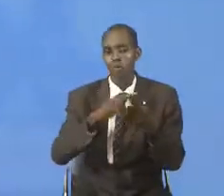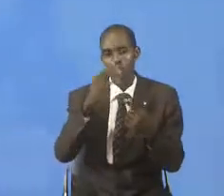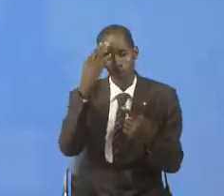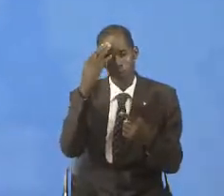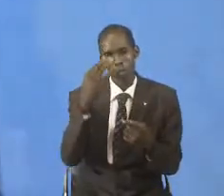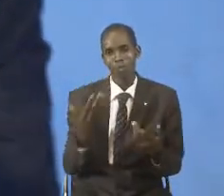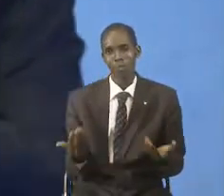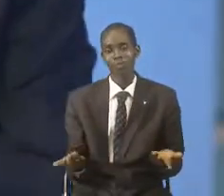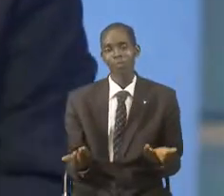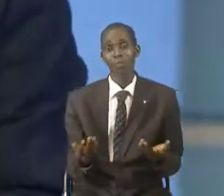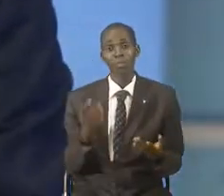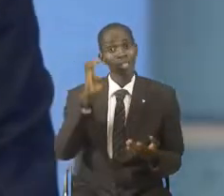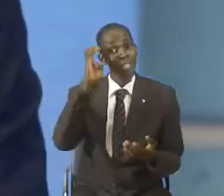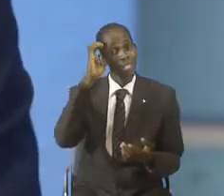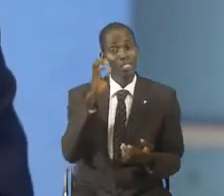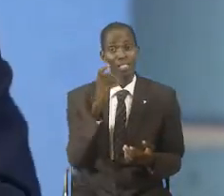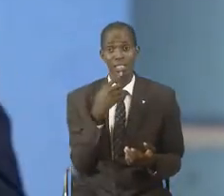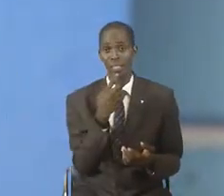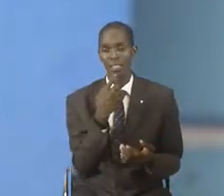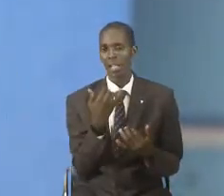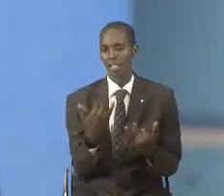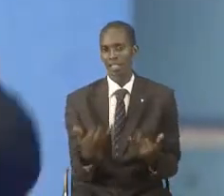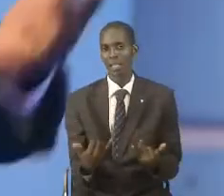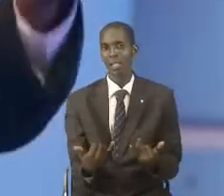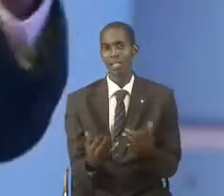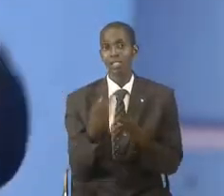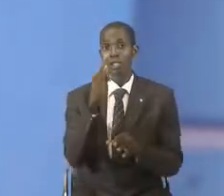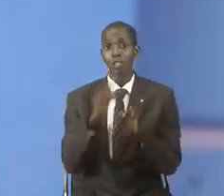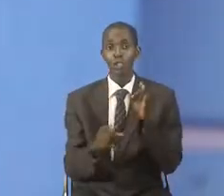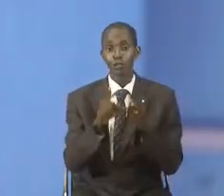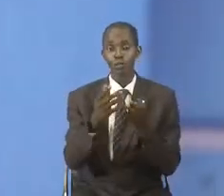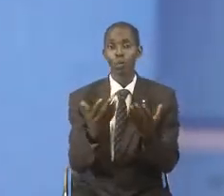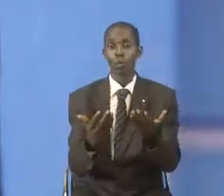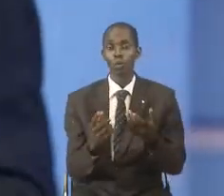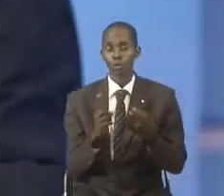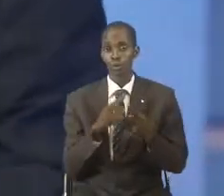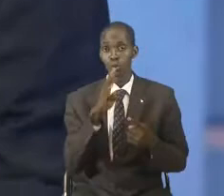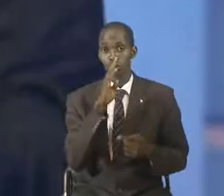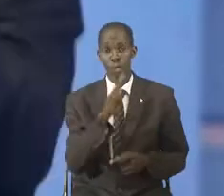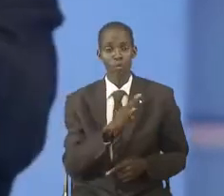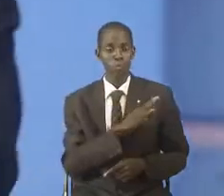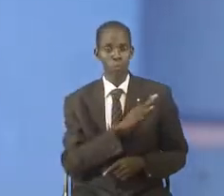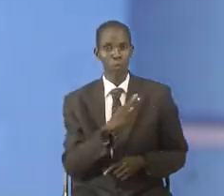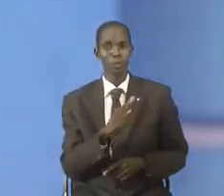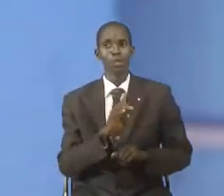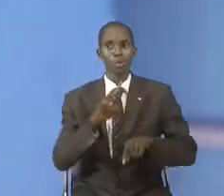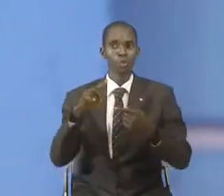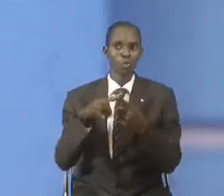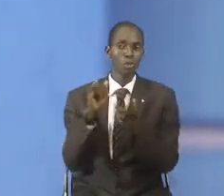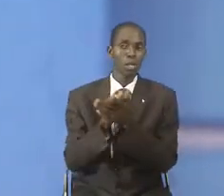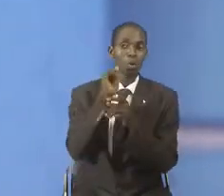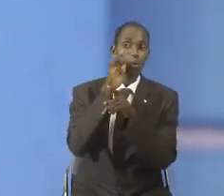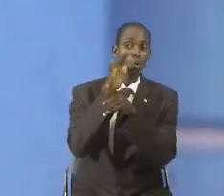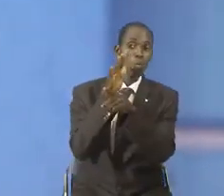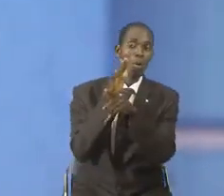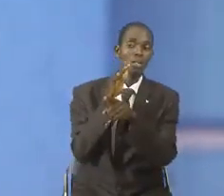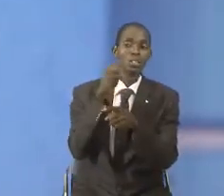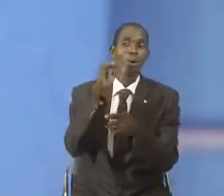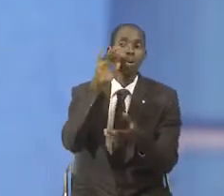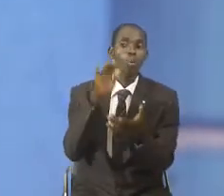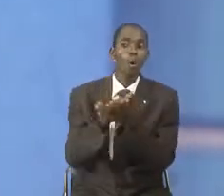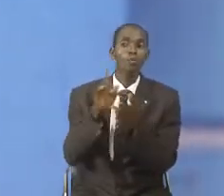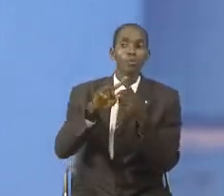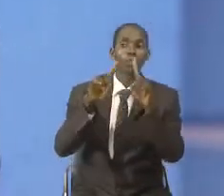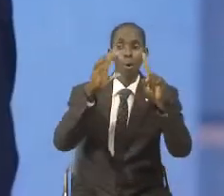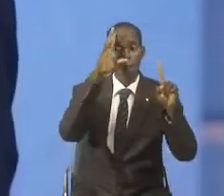to destroy you. He doesn't want you to know. He says, now, if you're going to be bold,